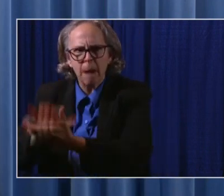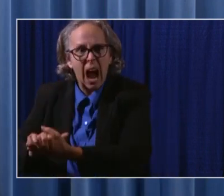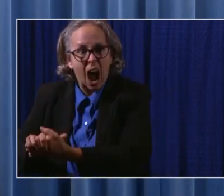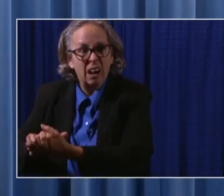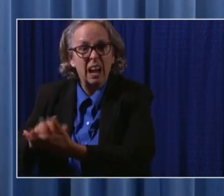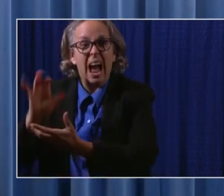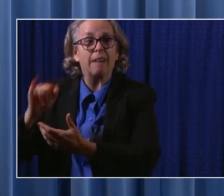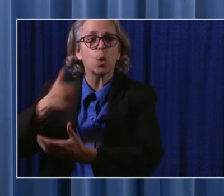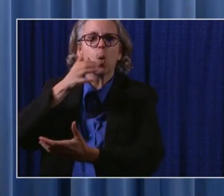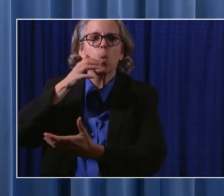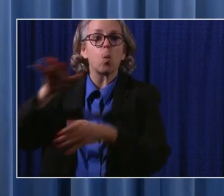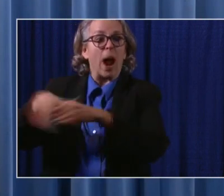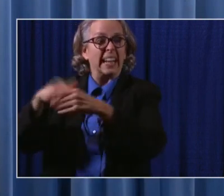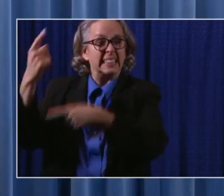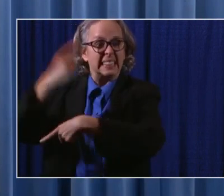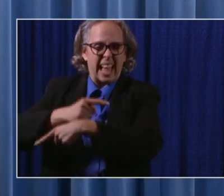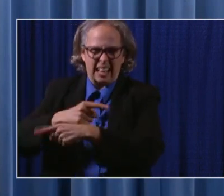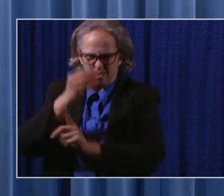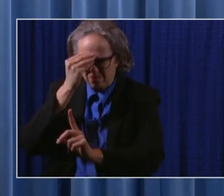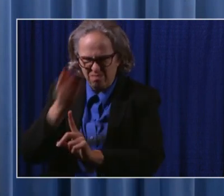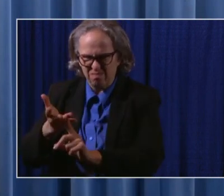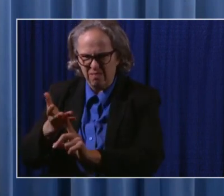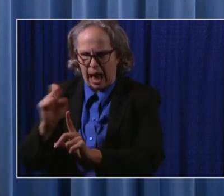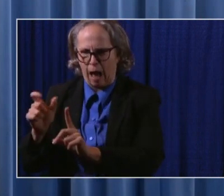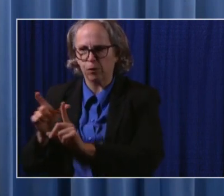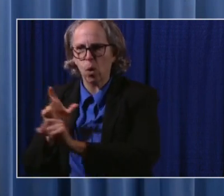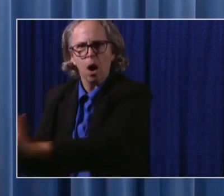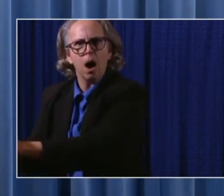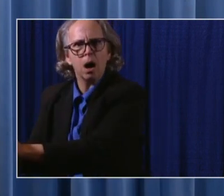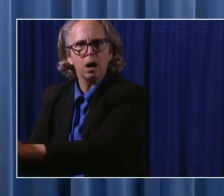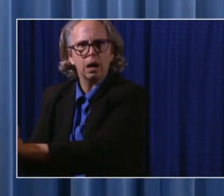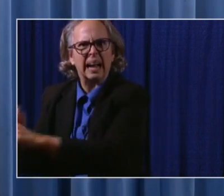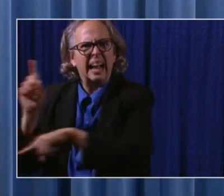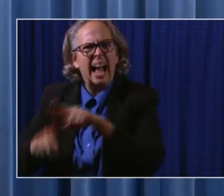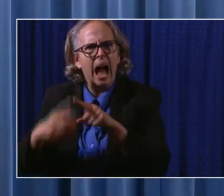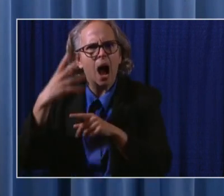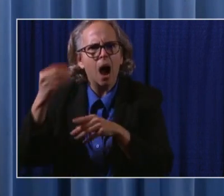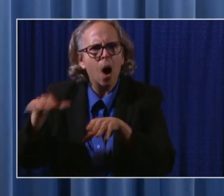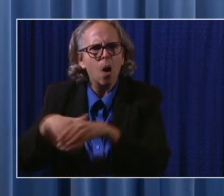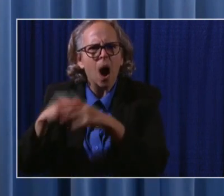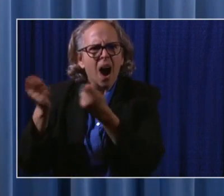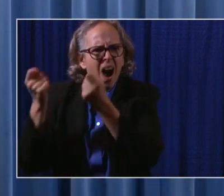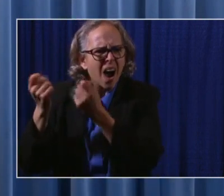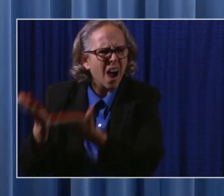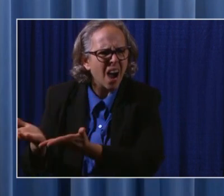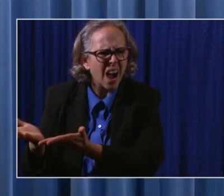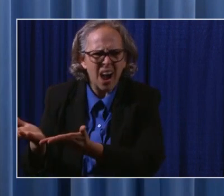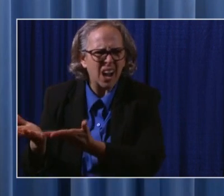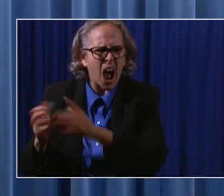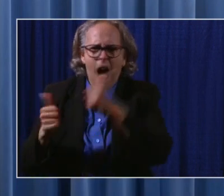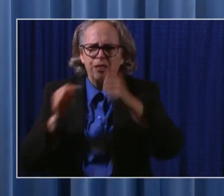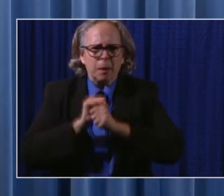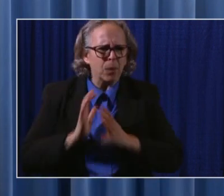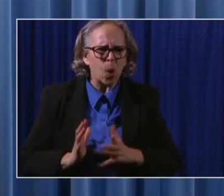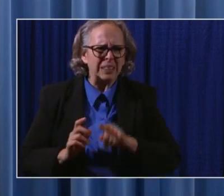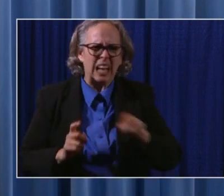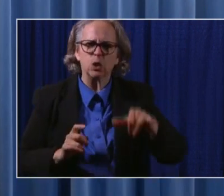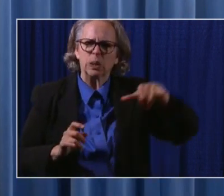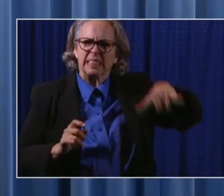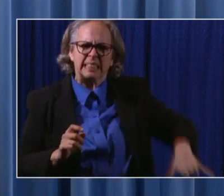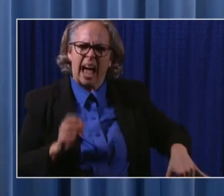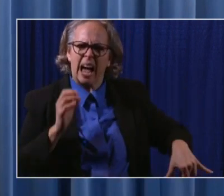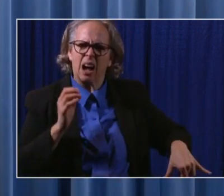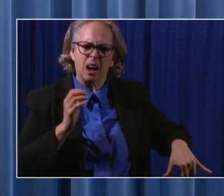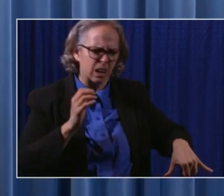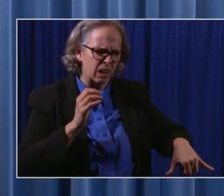quarantine. A different employee was on vacation and had to stay in the hotel for the rest of the vacation. Unbelievable.